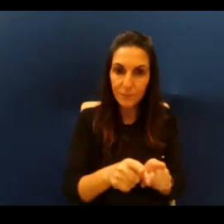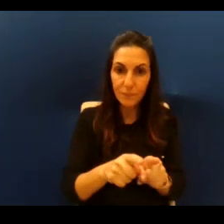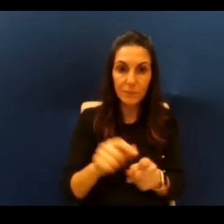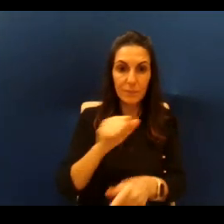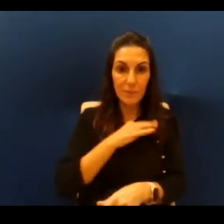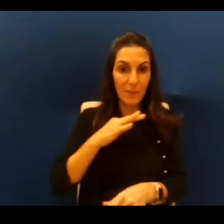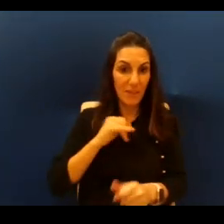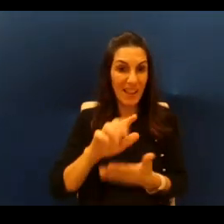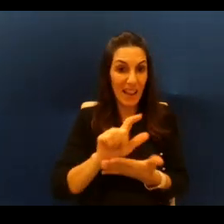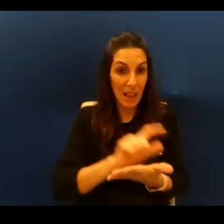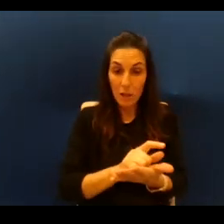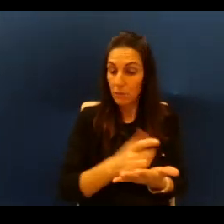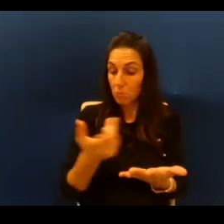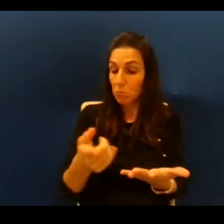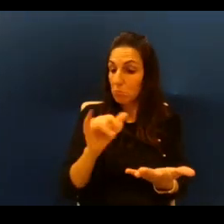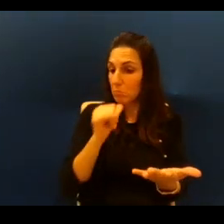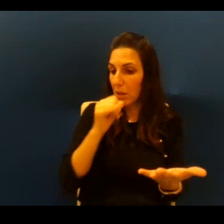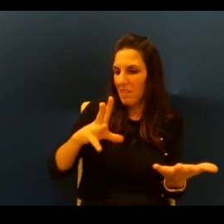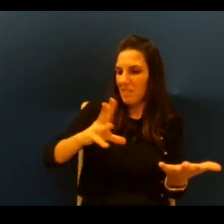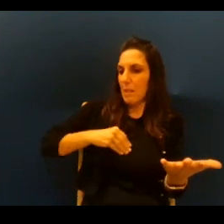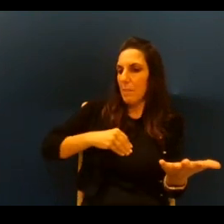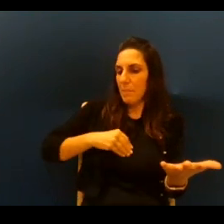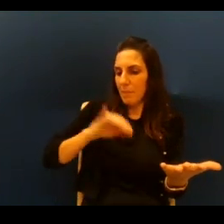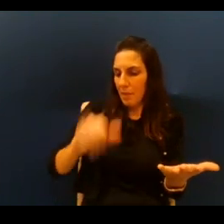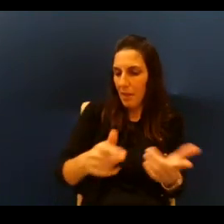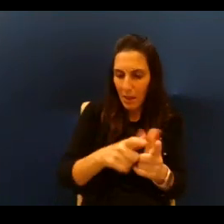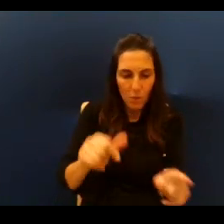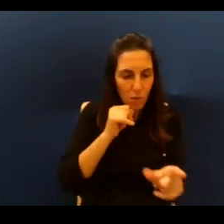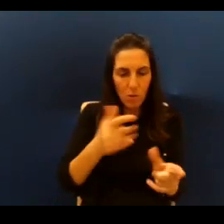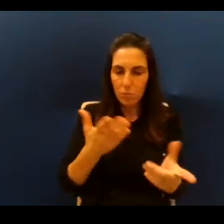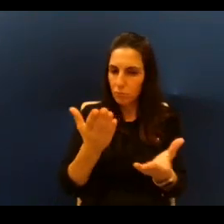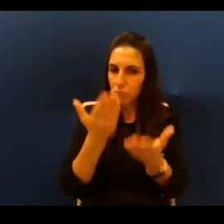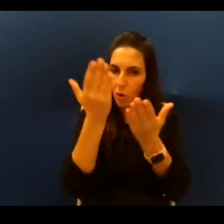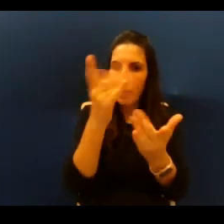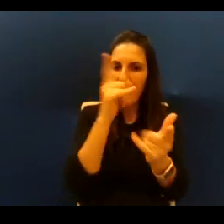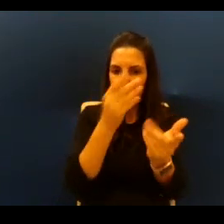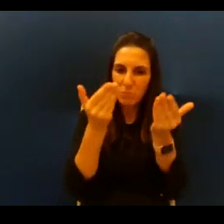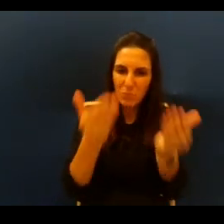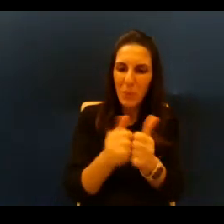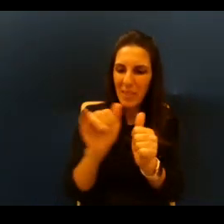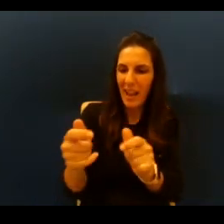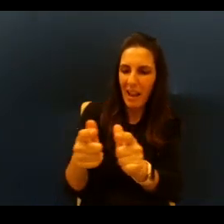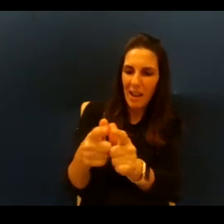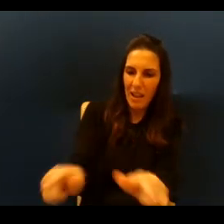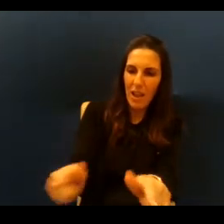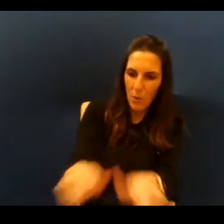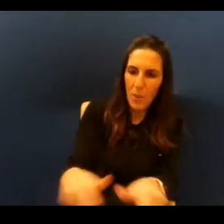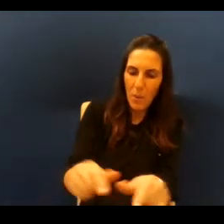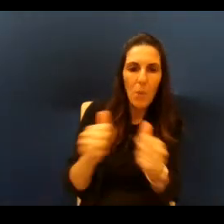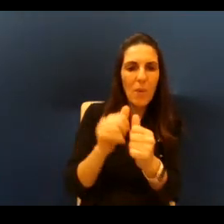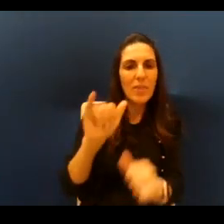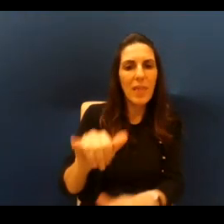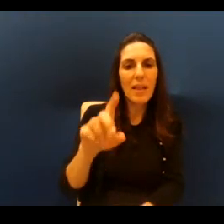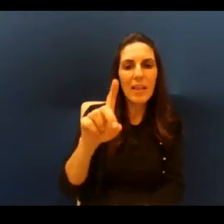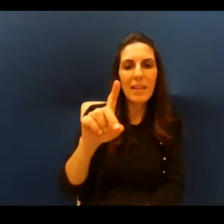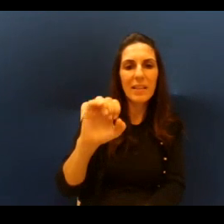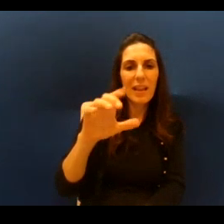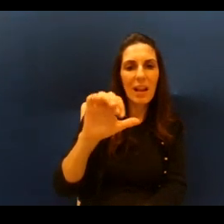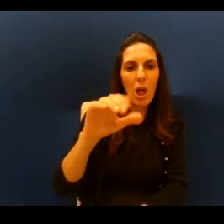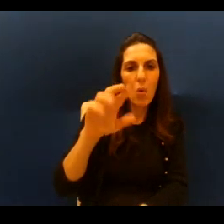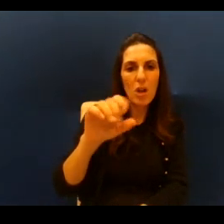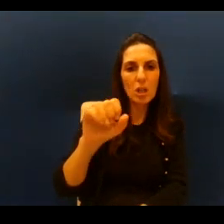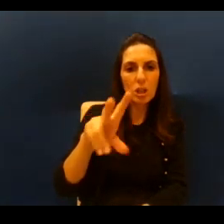the restriction acceptable and would not recommend moving forward with the language in the declaration of restriction. Ms. Schutt